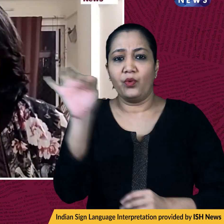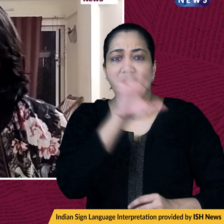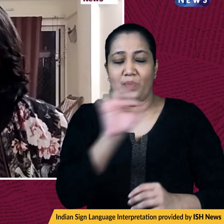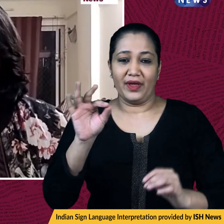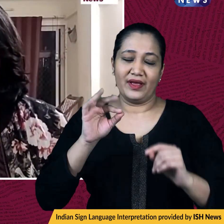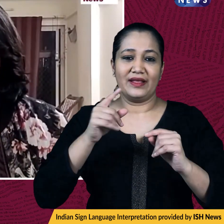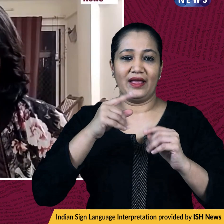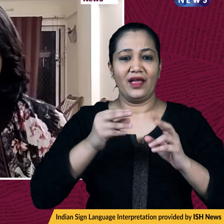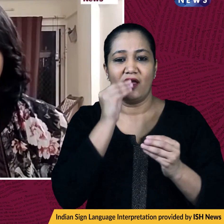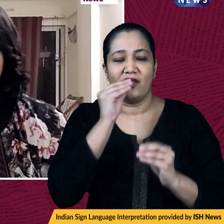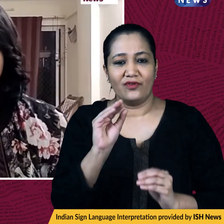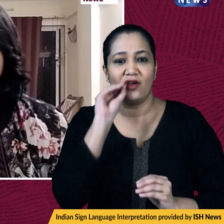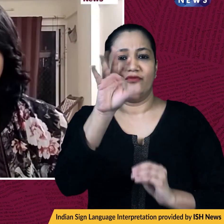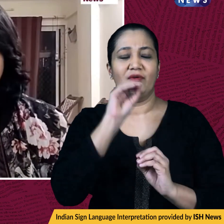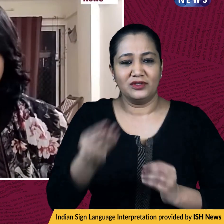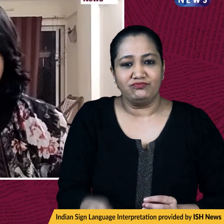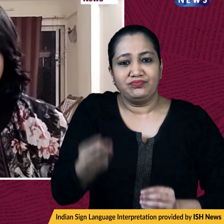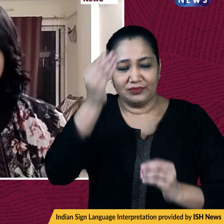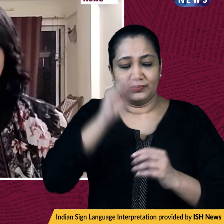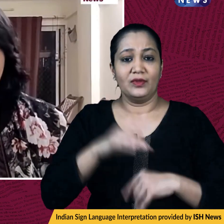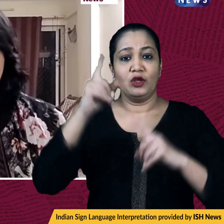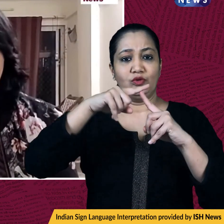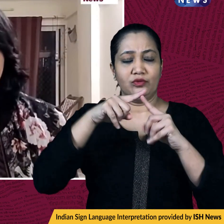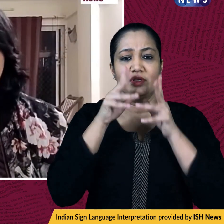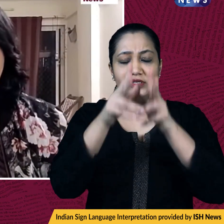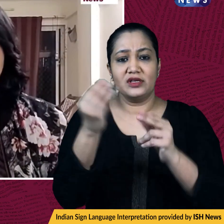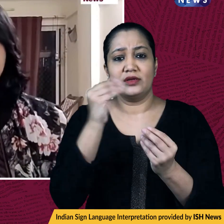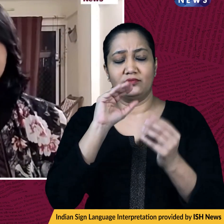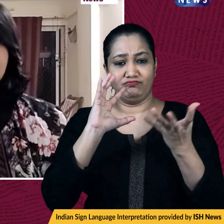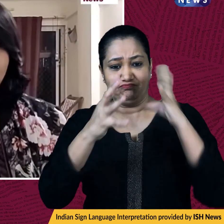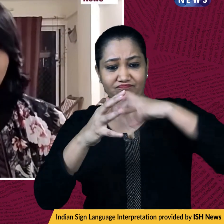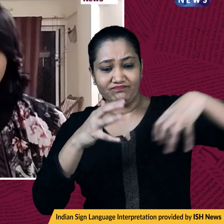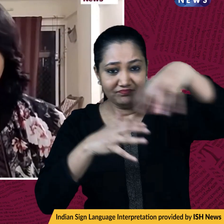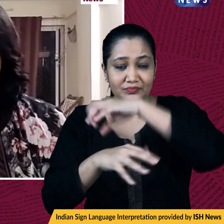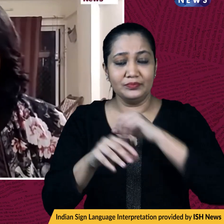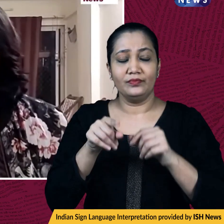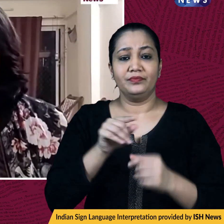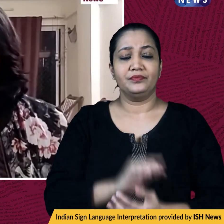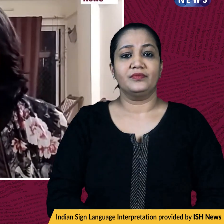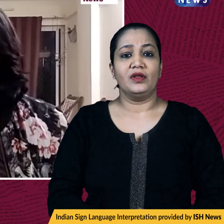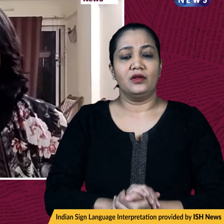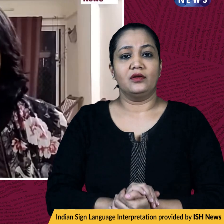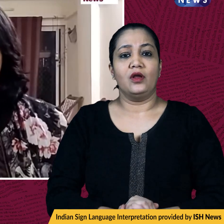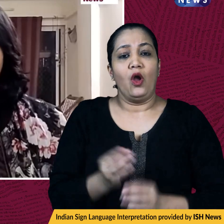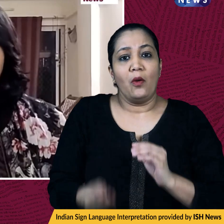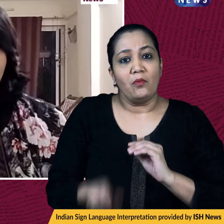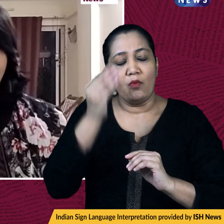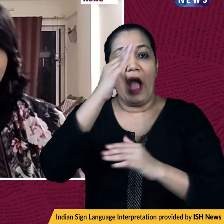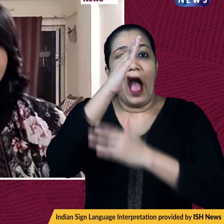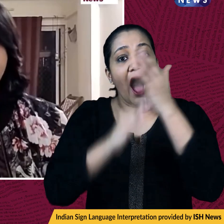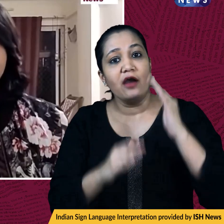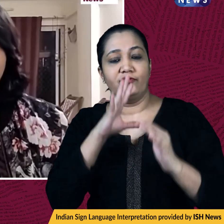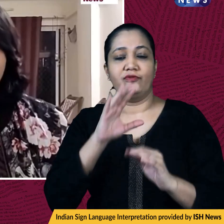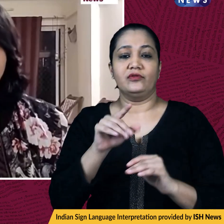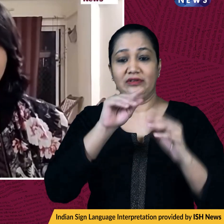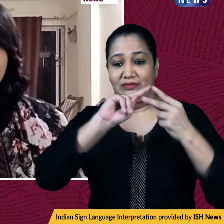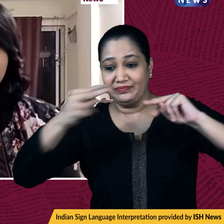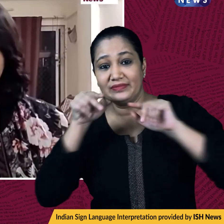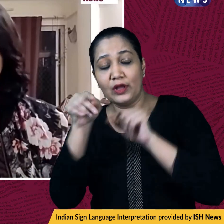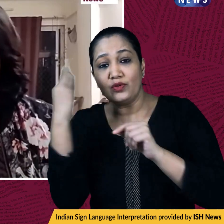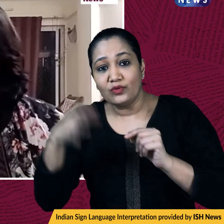the WHO has said as of Tuesday that in some countries, the subvariant now accounts for more than half of